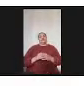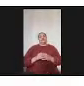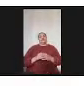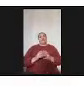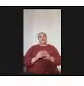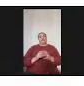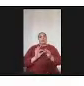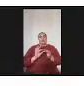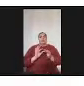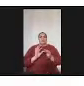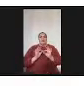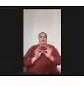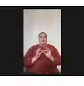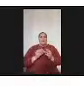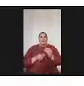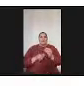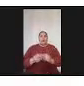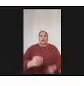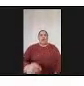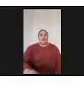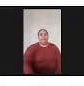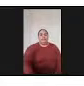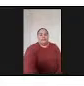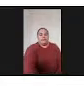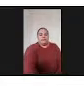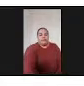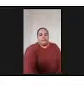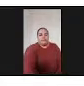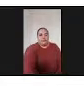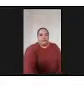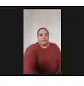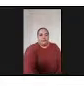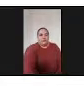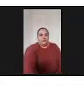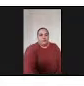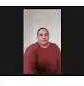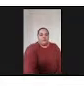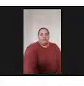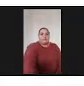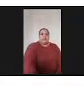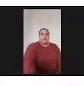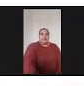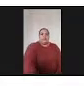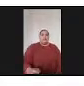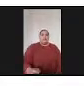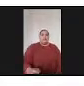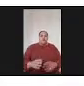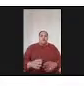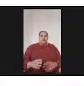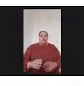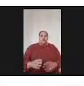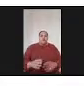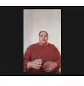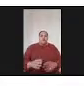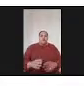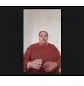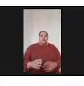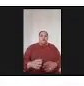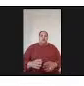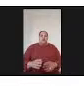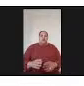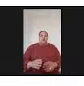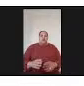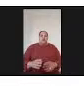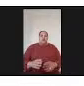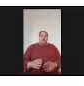You, Chair. Yes, Members Maseko, I think you must understand we also have phase 1. Phase 1 is what is currently on the ground,